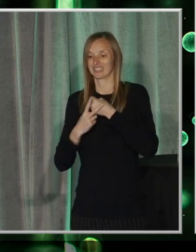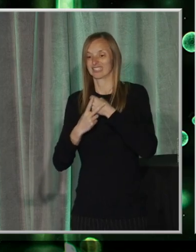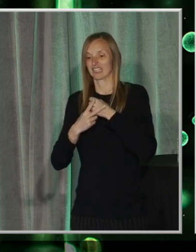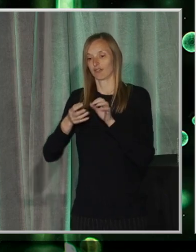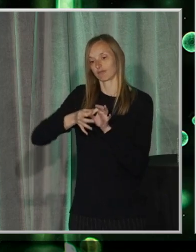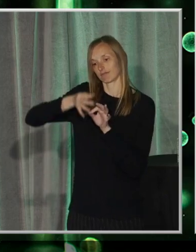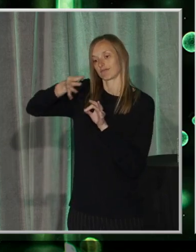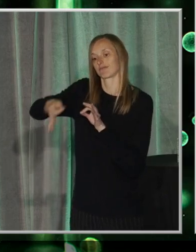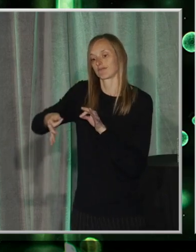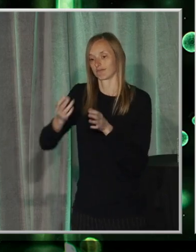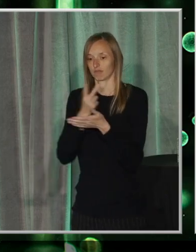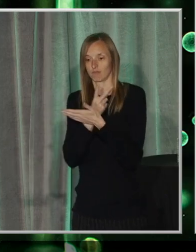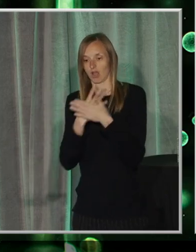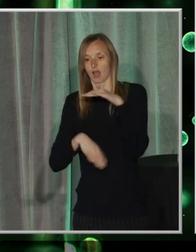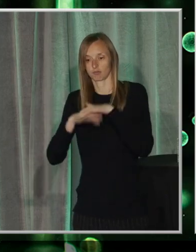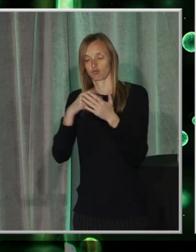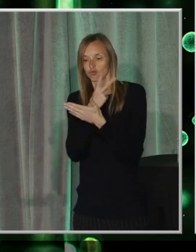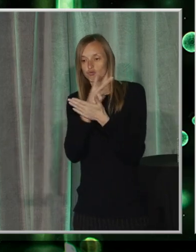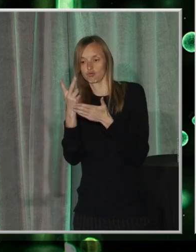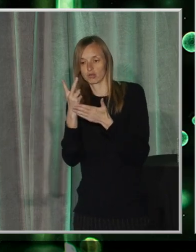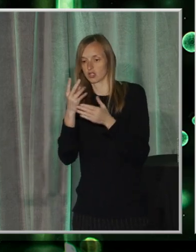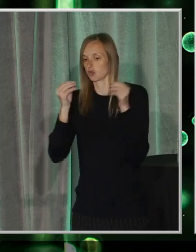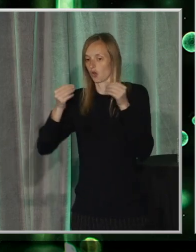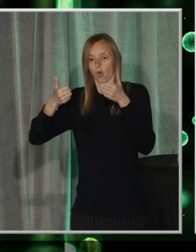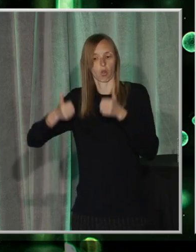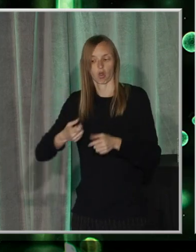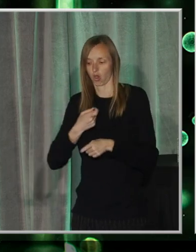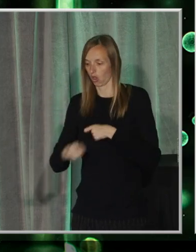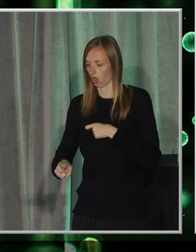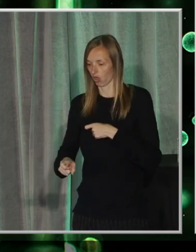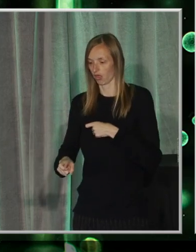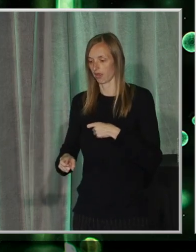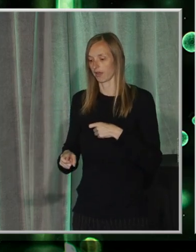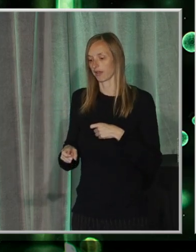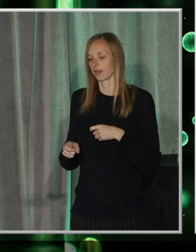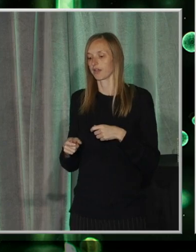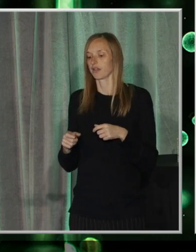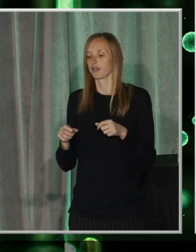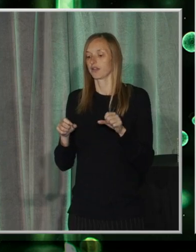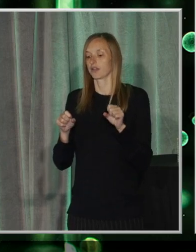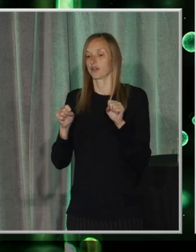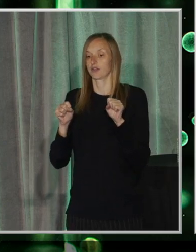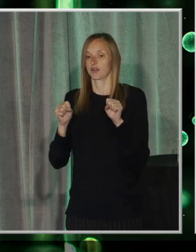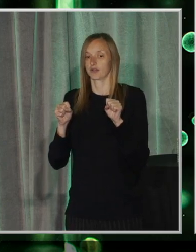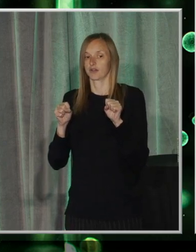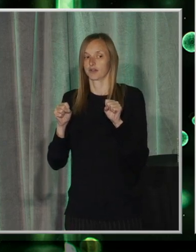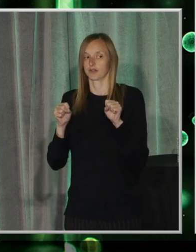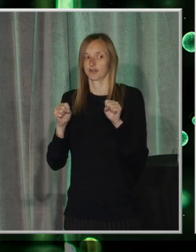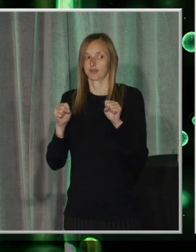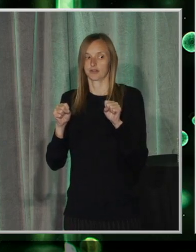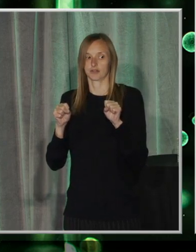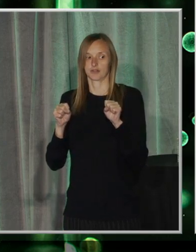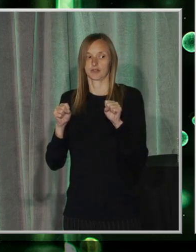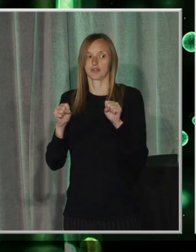without being deteriorated. This Chakokura has ability to reduce temperature up to